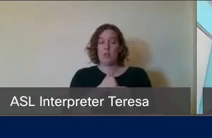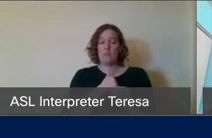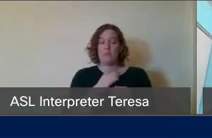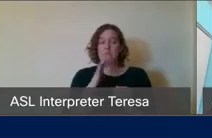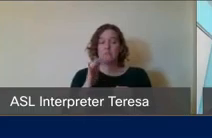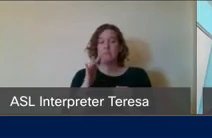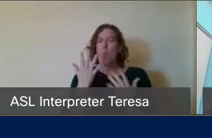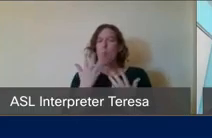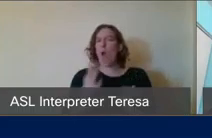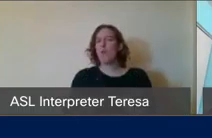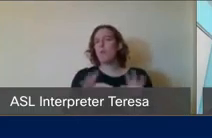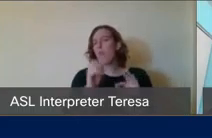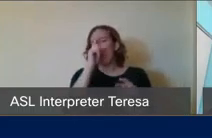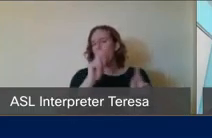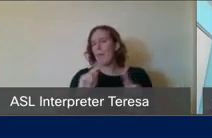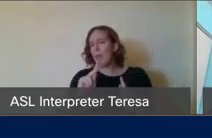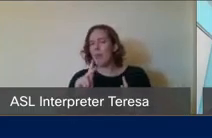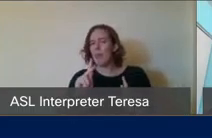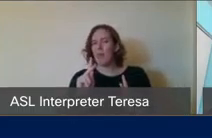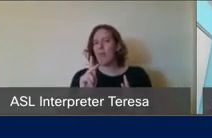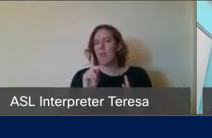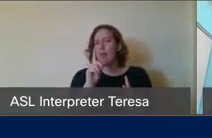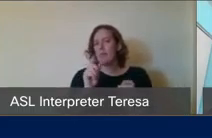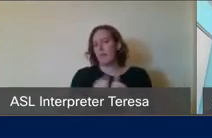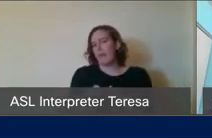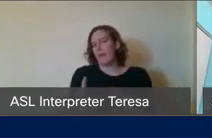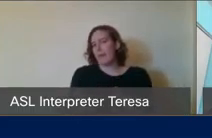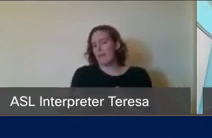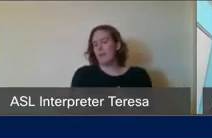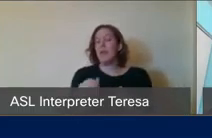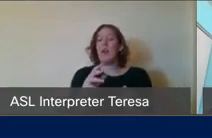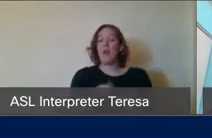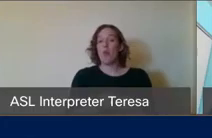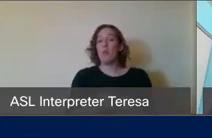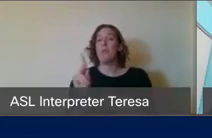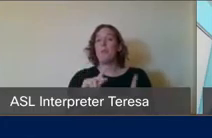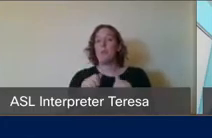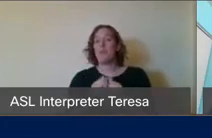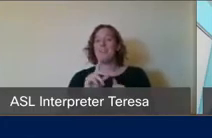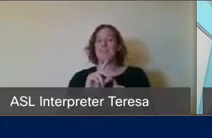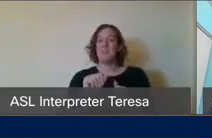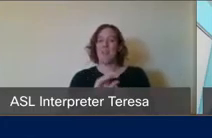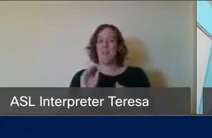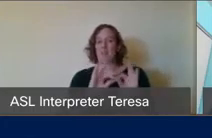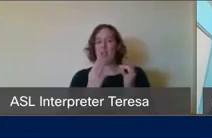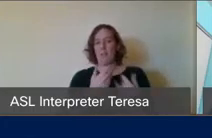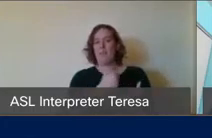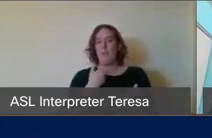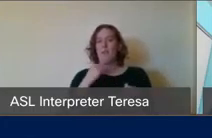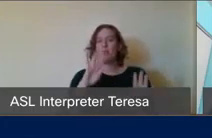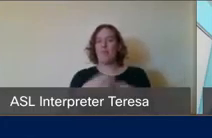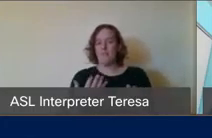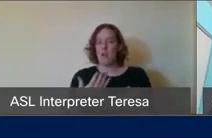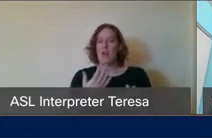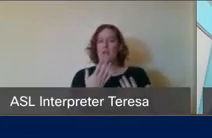what is important to people with disabilities, as well as people with disabilities and family members providing valuable